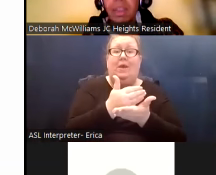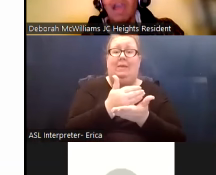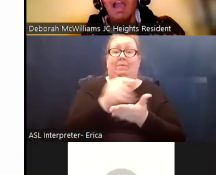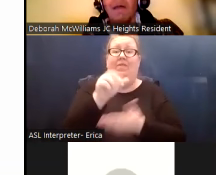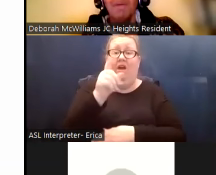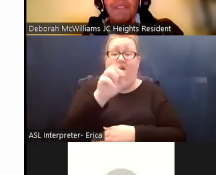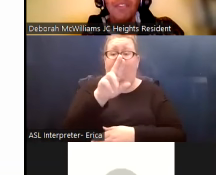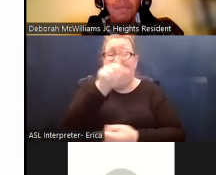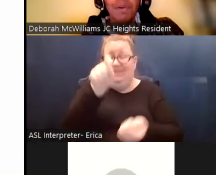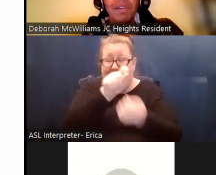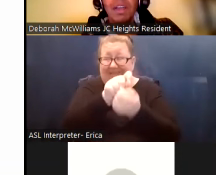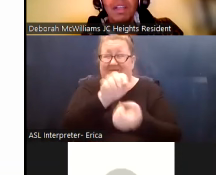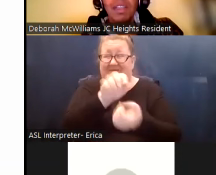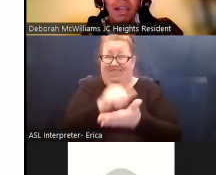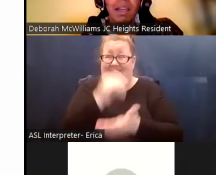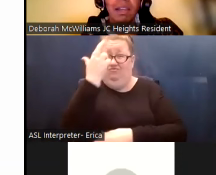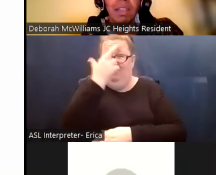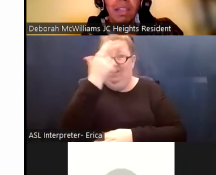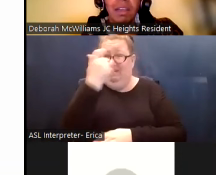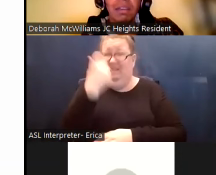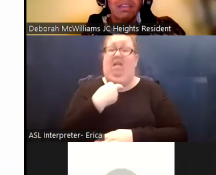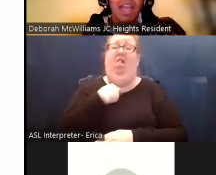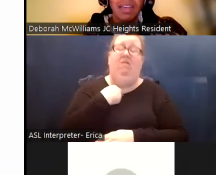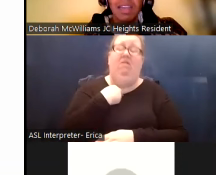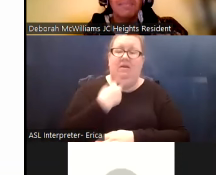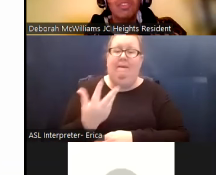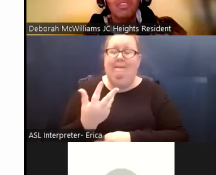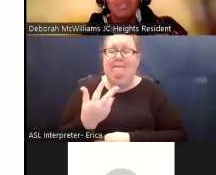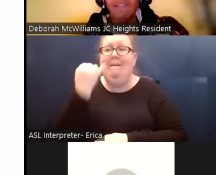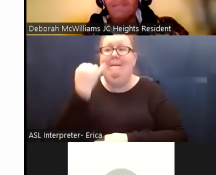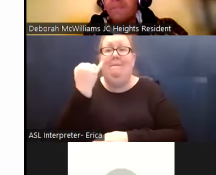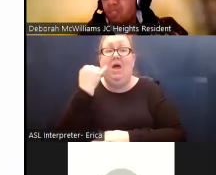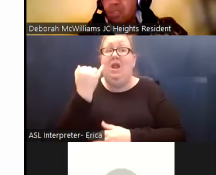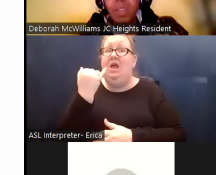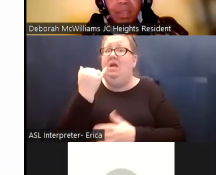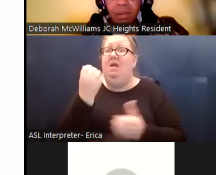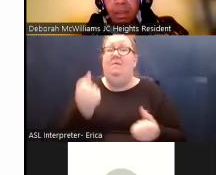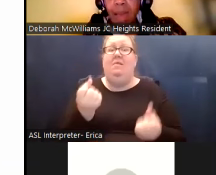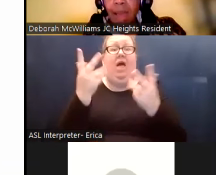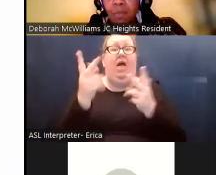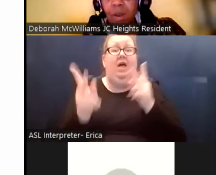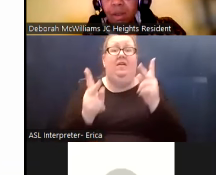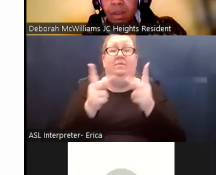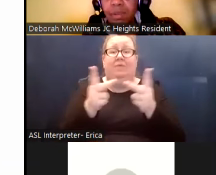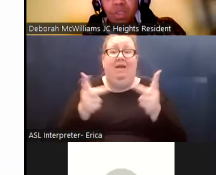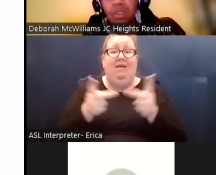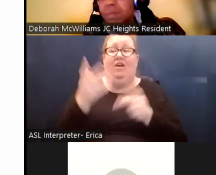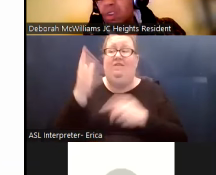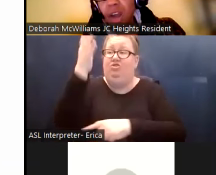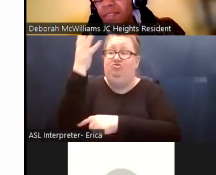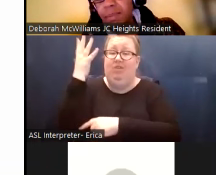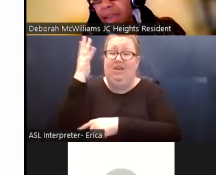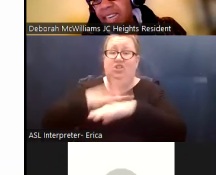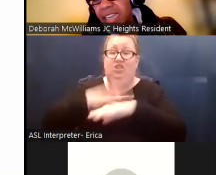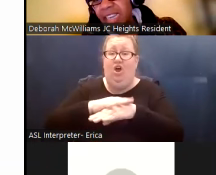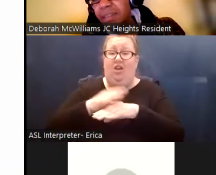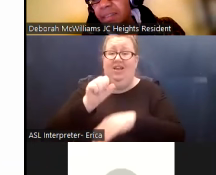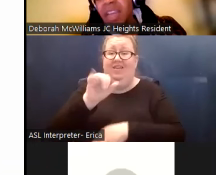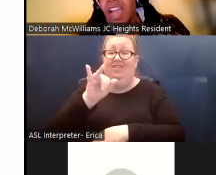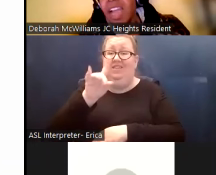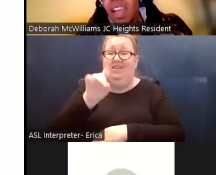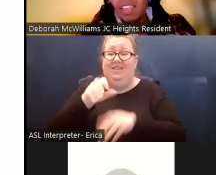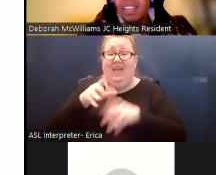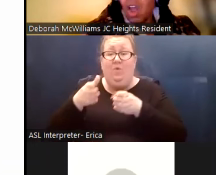reason. But if you put a lot of neighborhoods, you have trees on the sidewalk, but you don't have anybody to clean